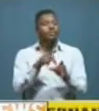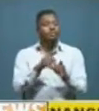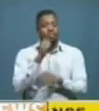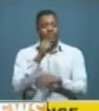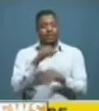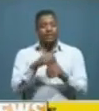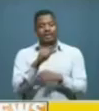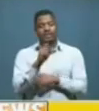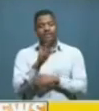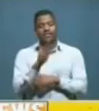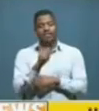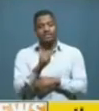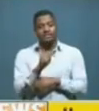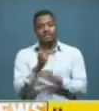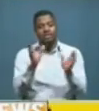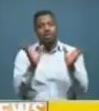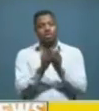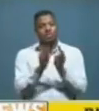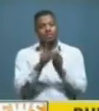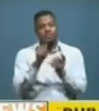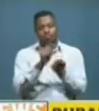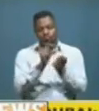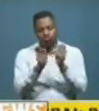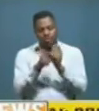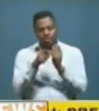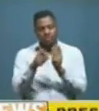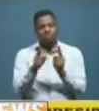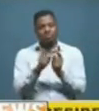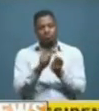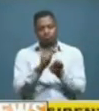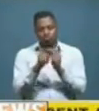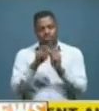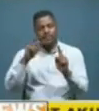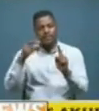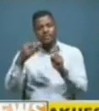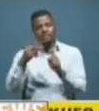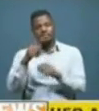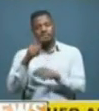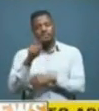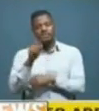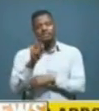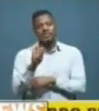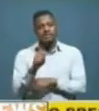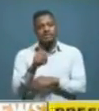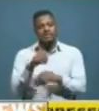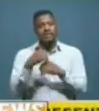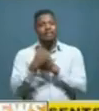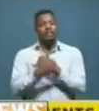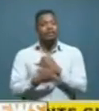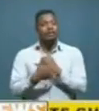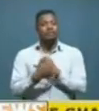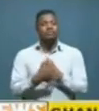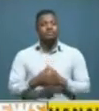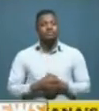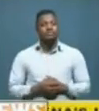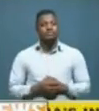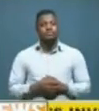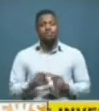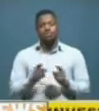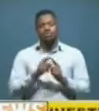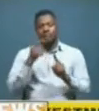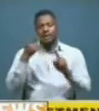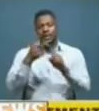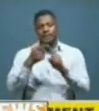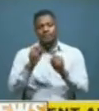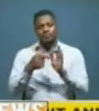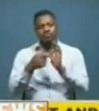TVET's conference is to change this and reshape the perception of TVET in the country. It also aims at